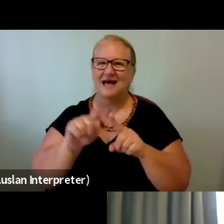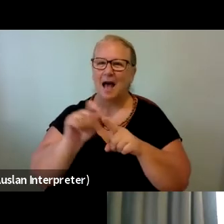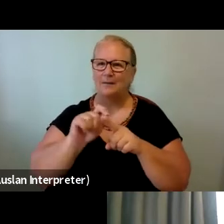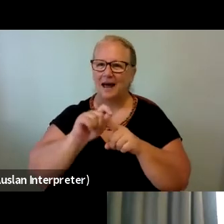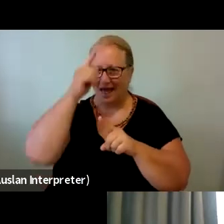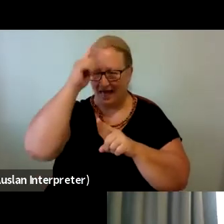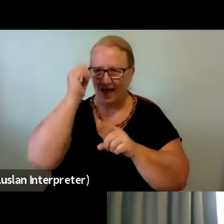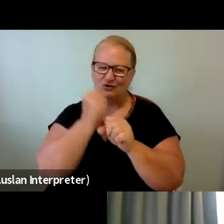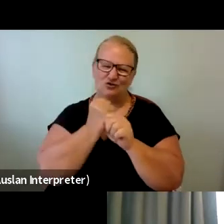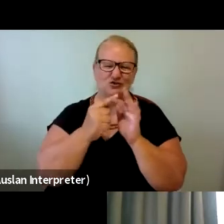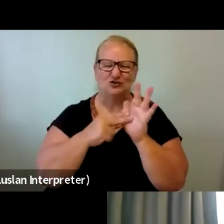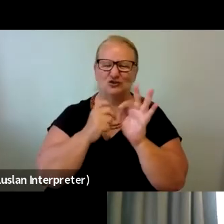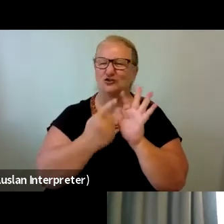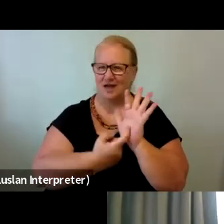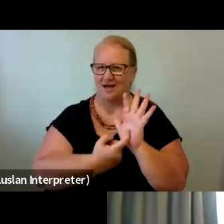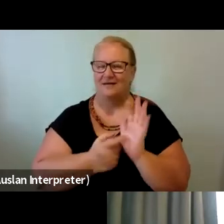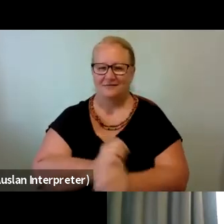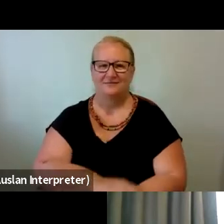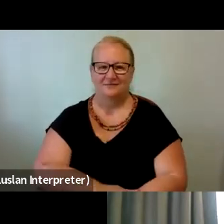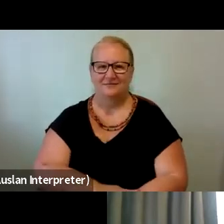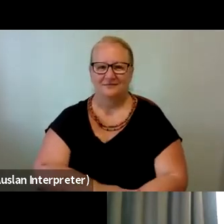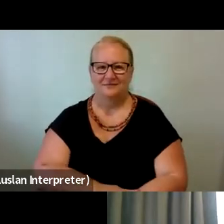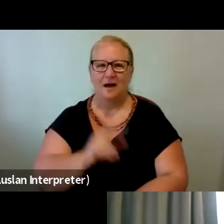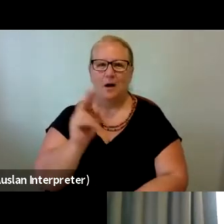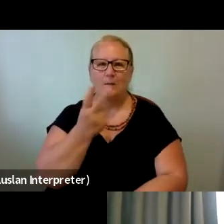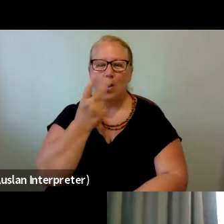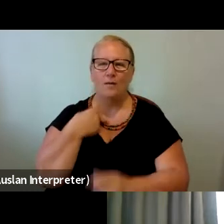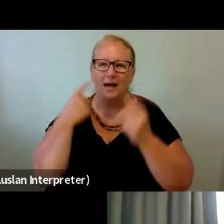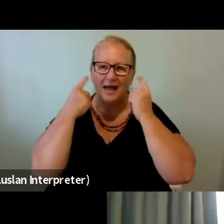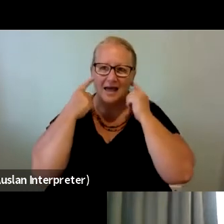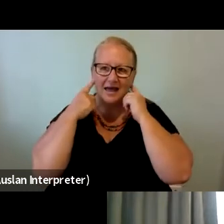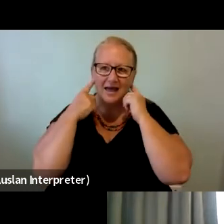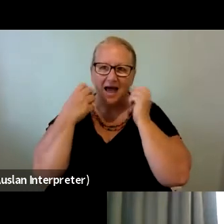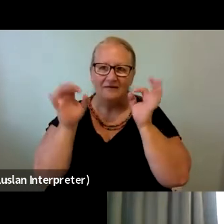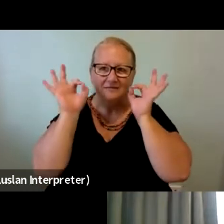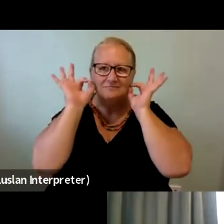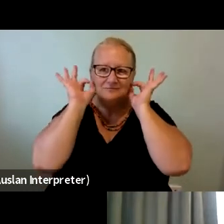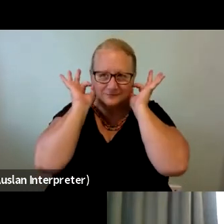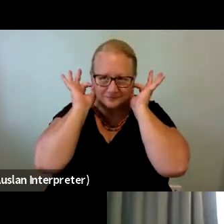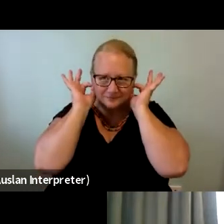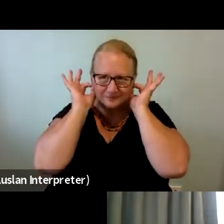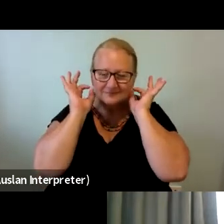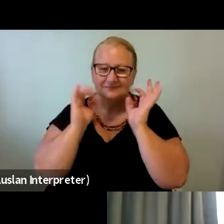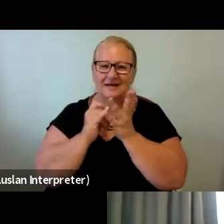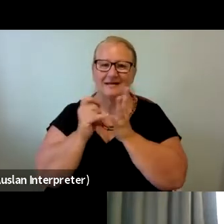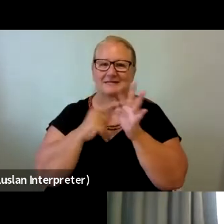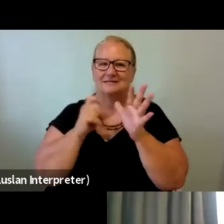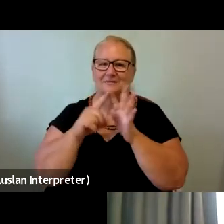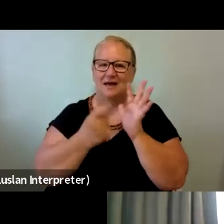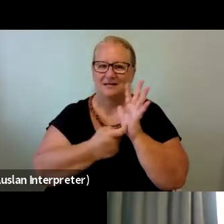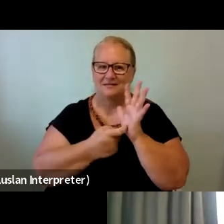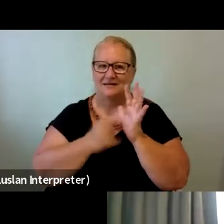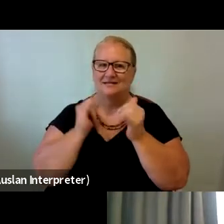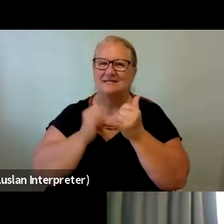ginger. And both of my ears are pierced and spaced. They've got silver